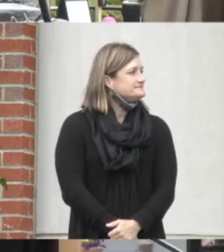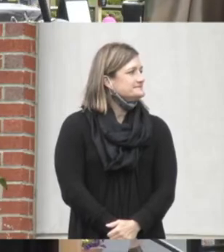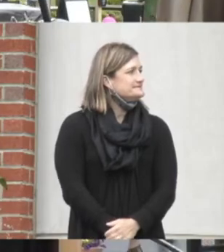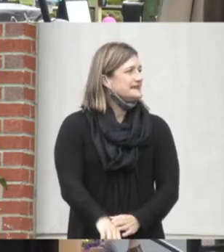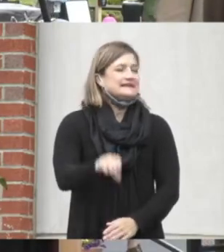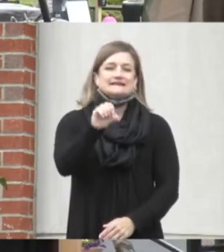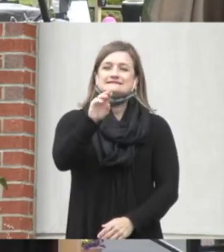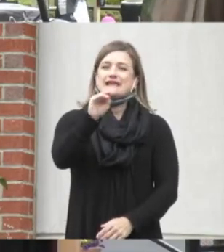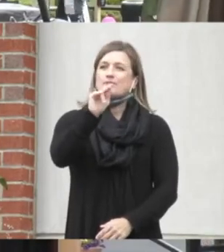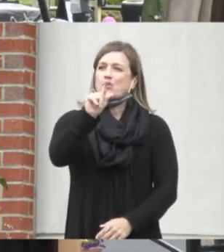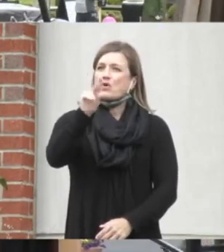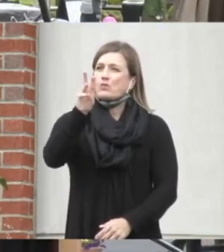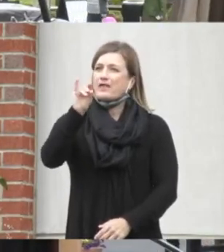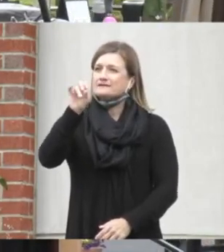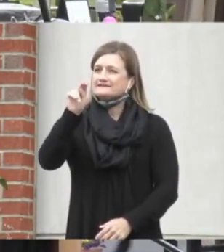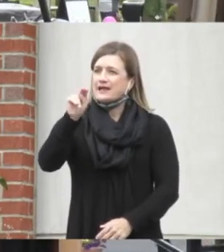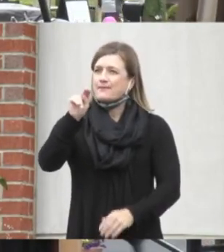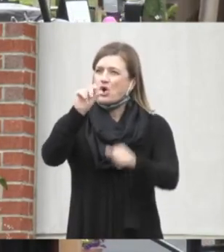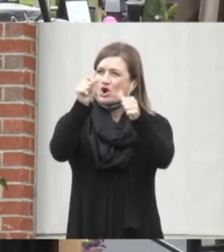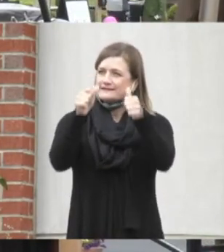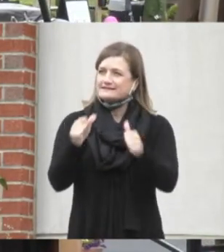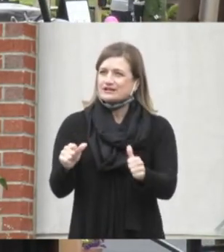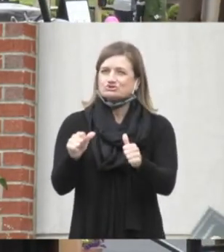Steven Wilson, Architectural Technology.